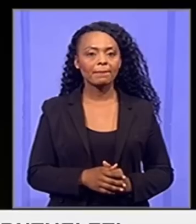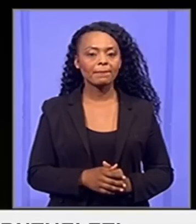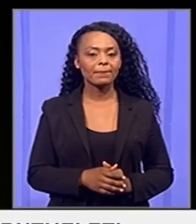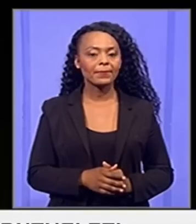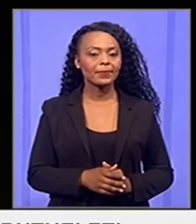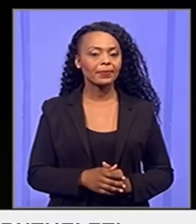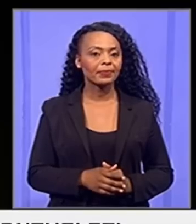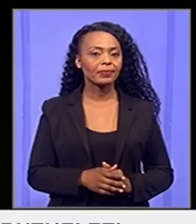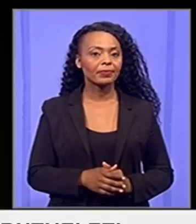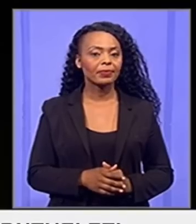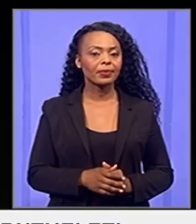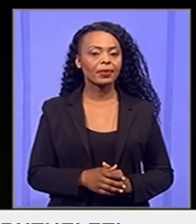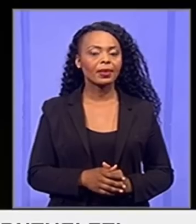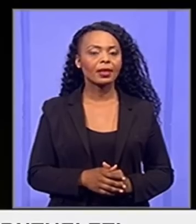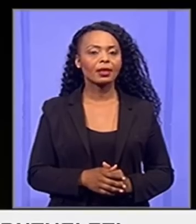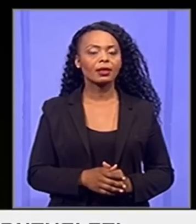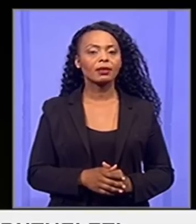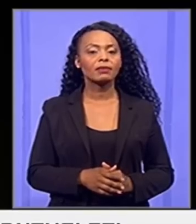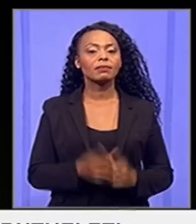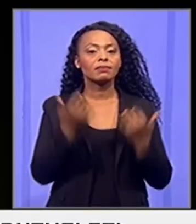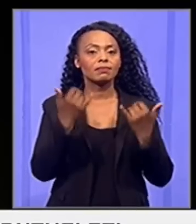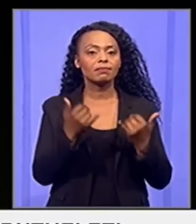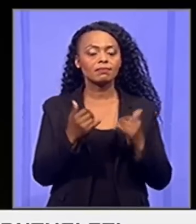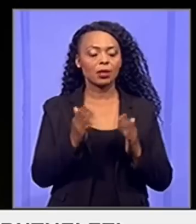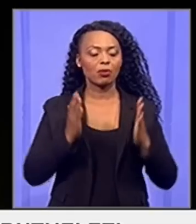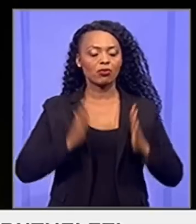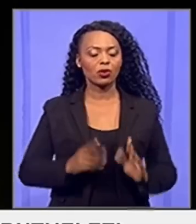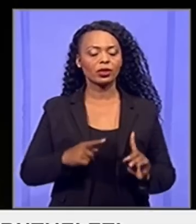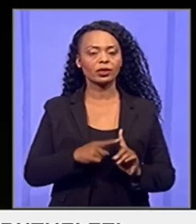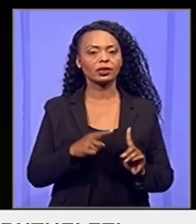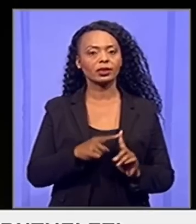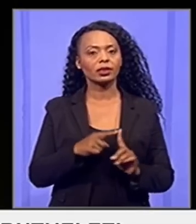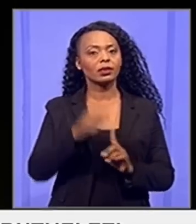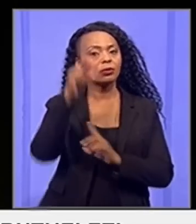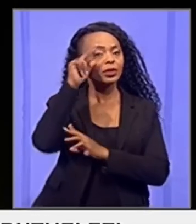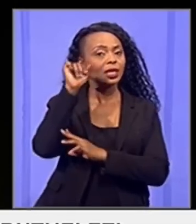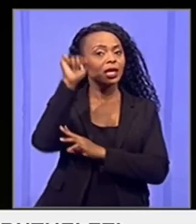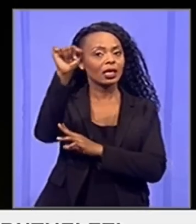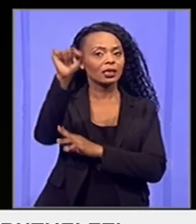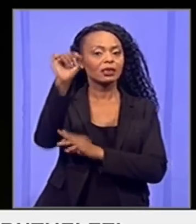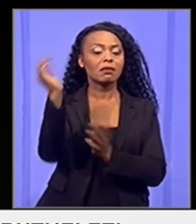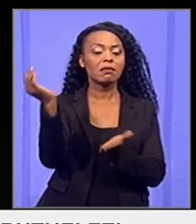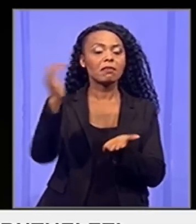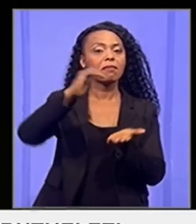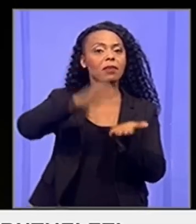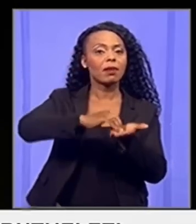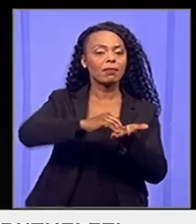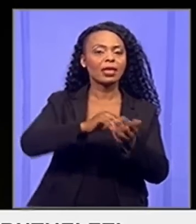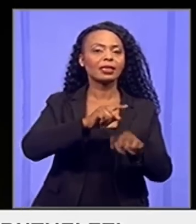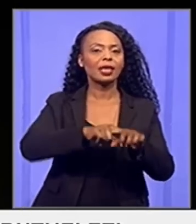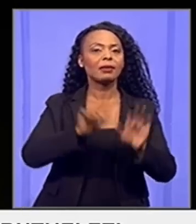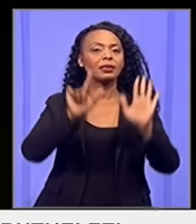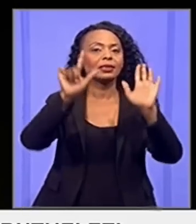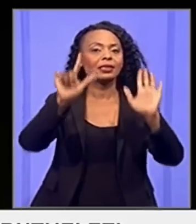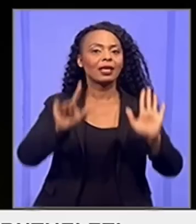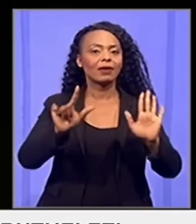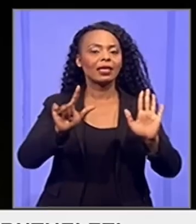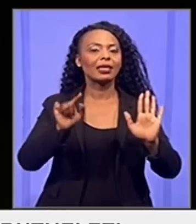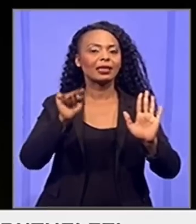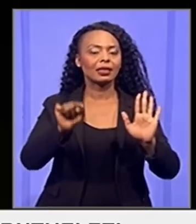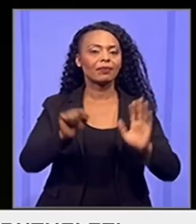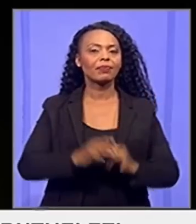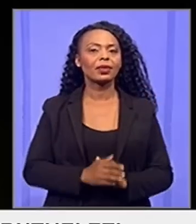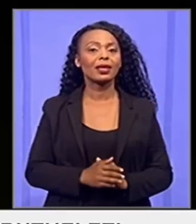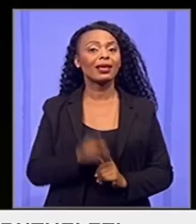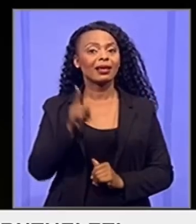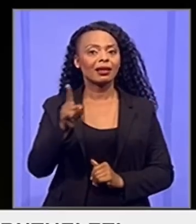mme e tla gopola gore setopo sa gare Buthelezi se bile sa goroga kganti jana fale ka ura ya bosupa mme mo